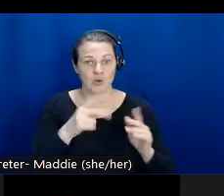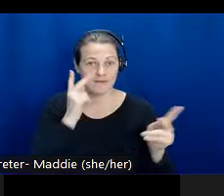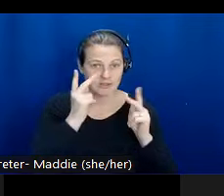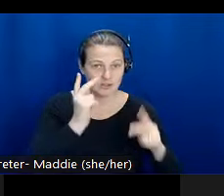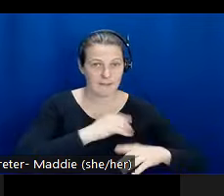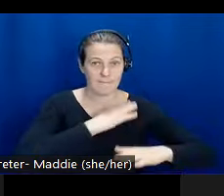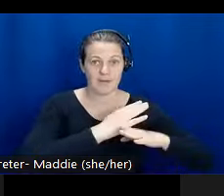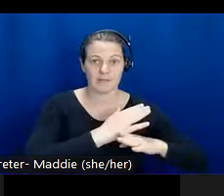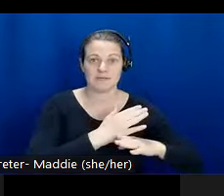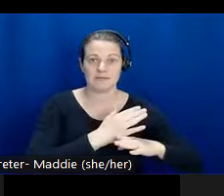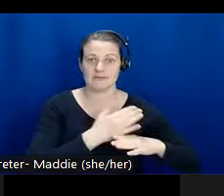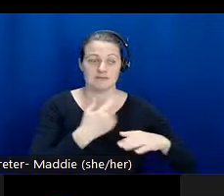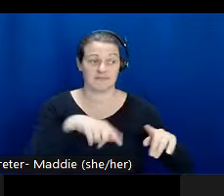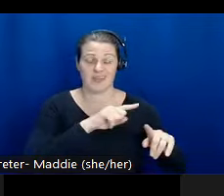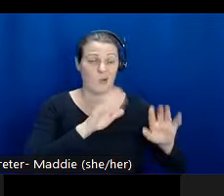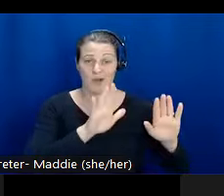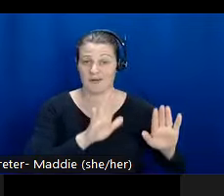they are wonderful. They,